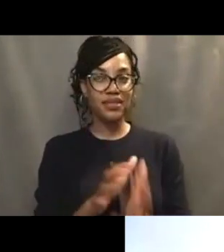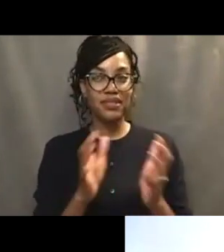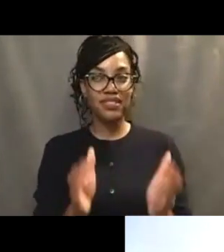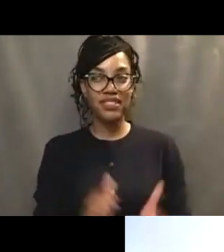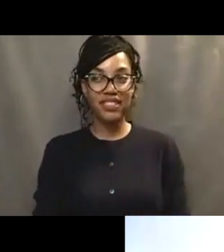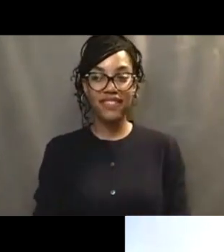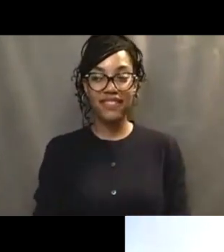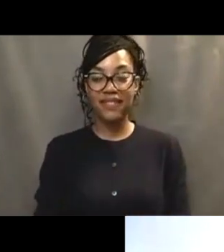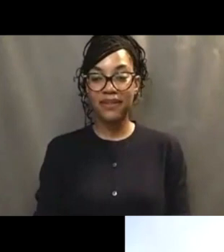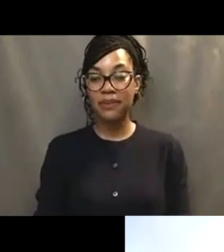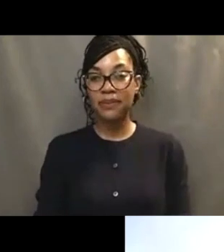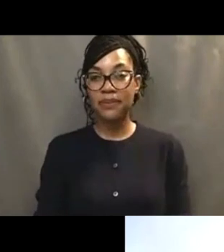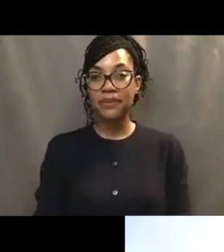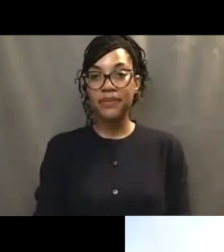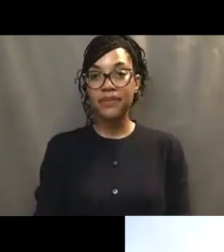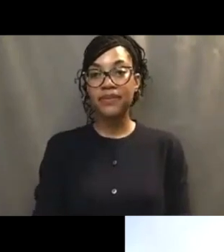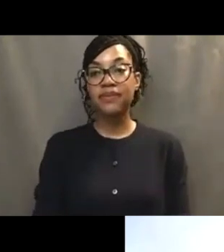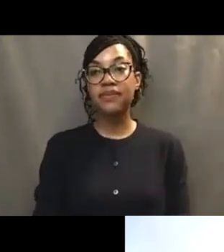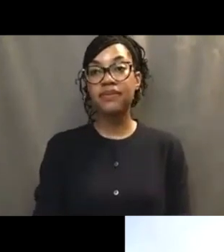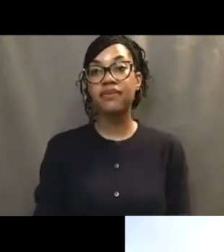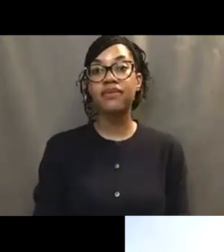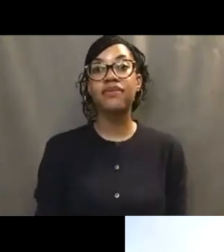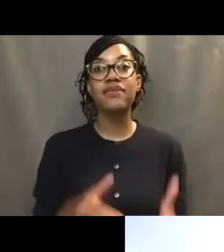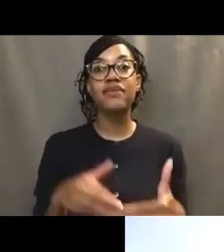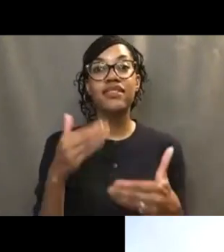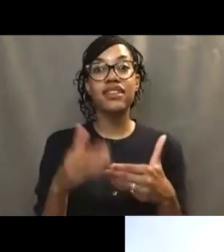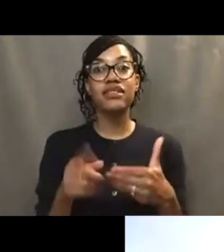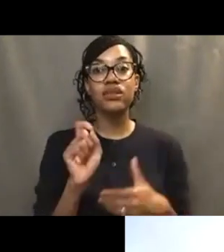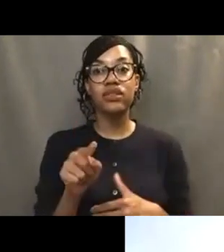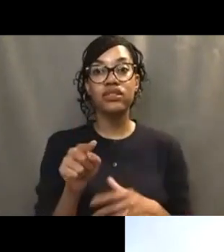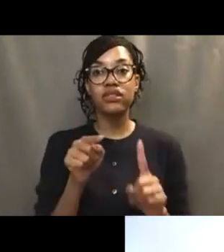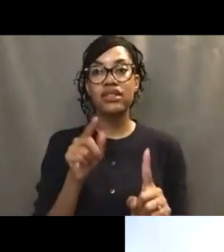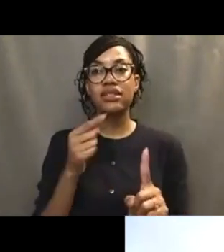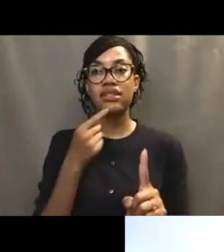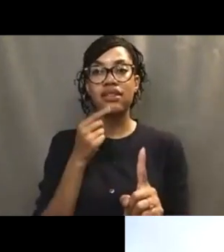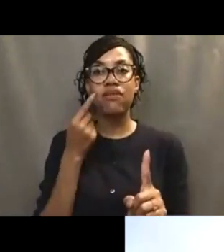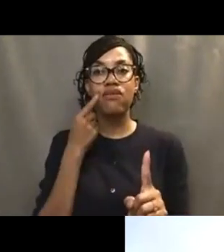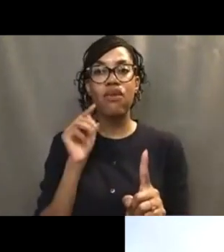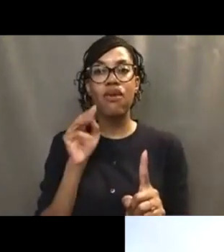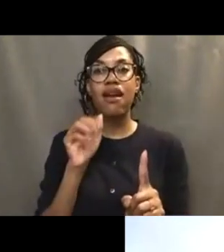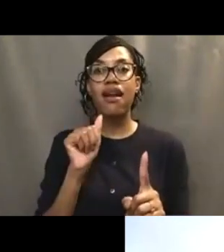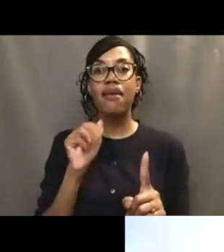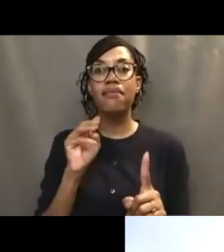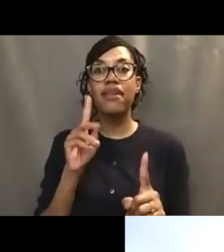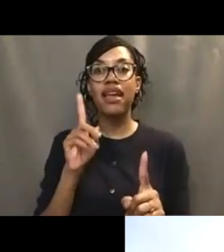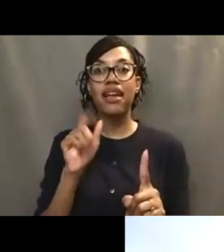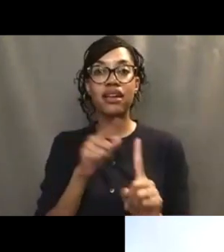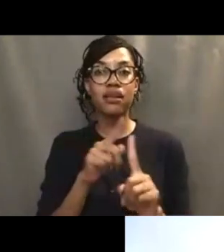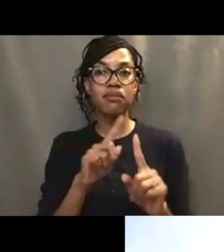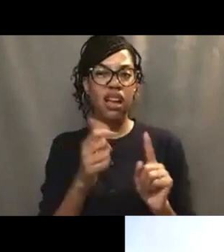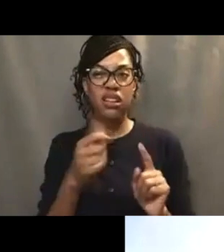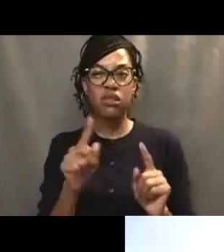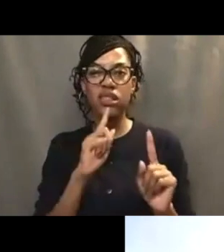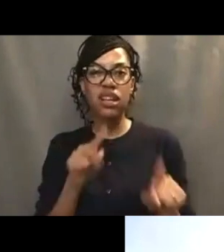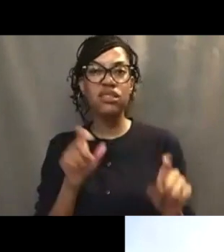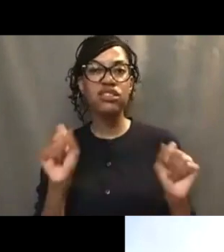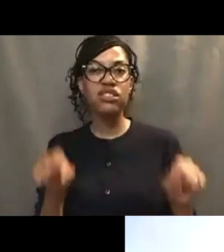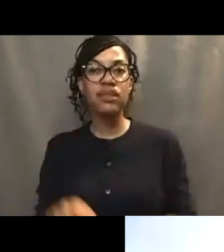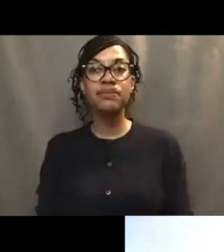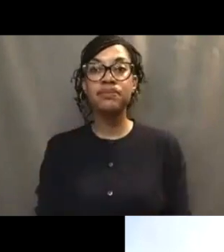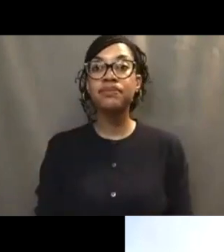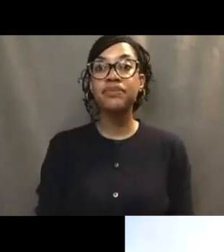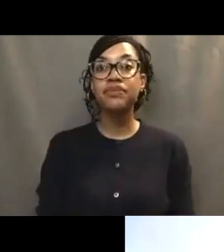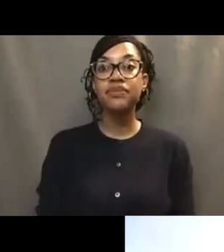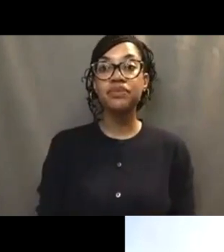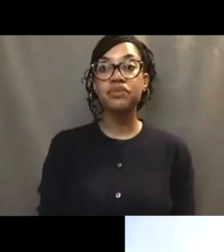So the next question, it says it's for Amanda, but I suppose anybody can chime in here. So they want